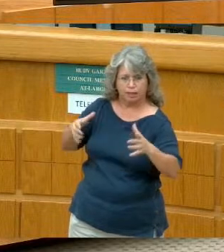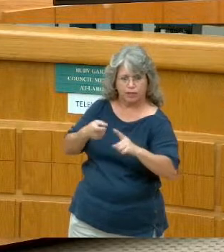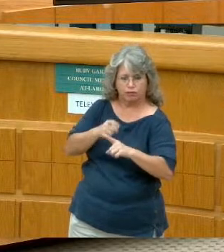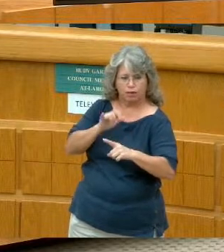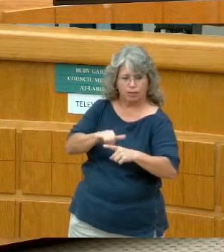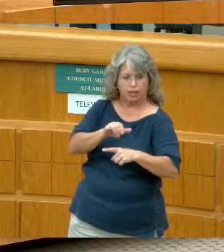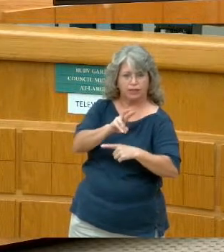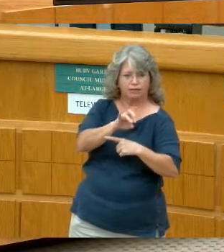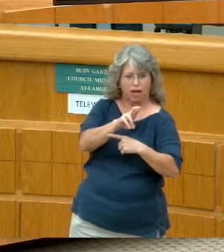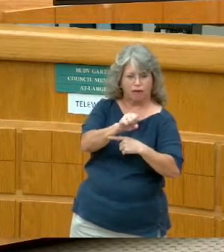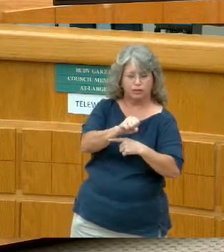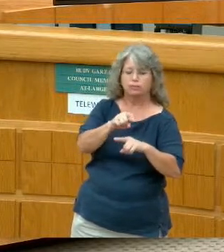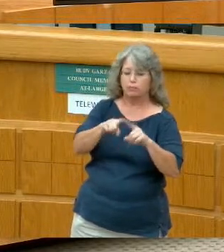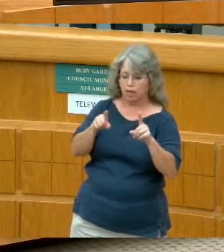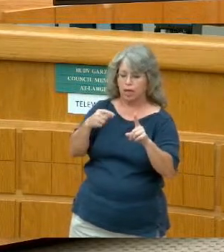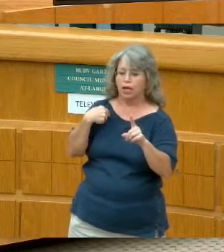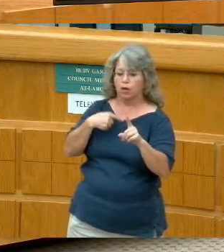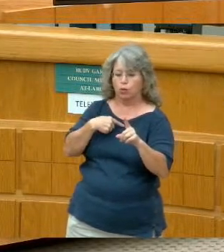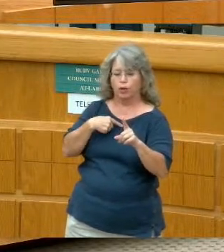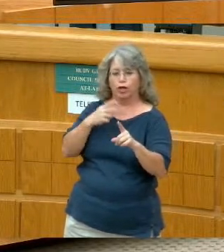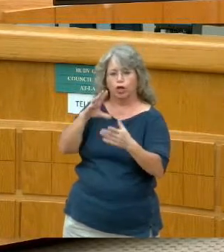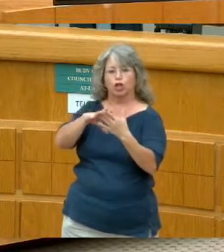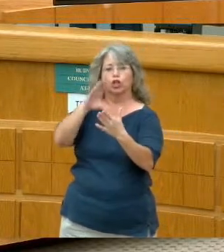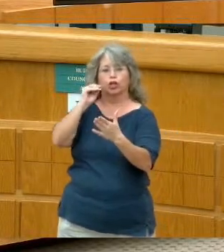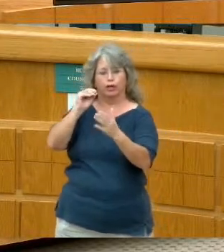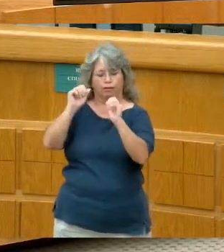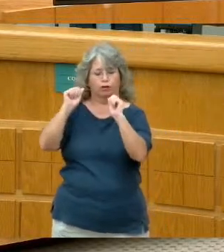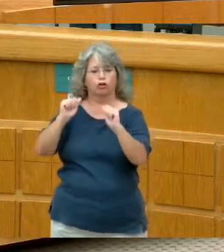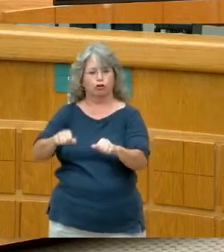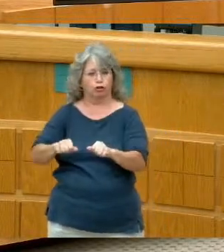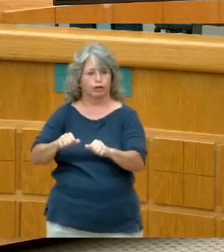and more that this virus could affect someone